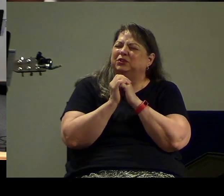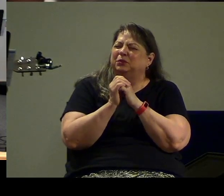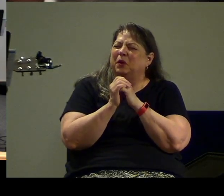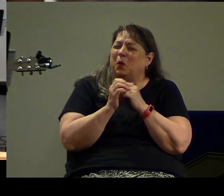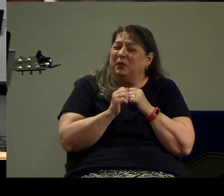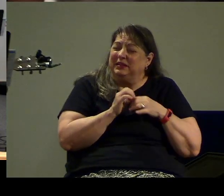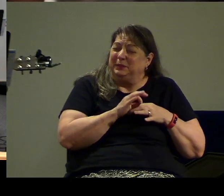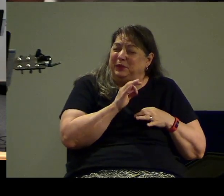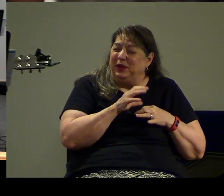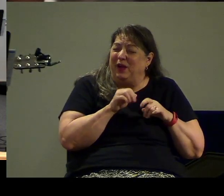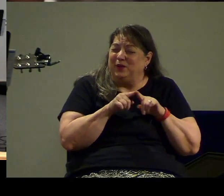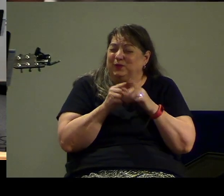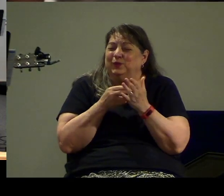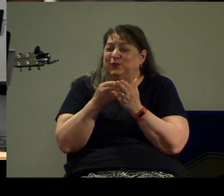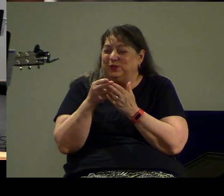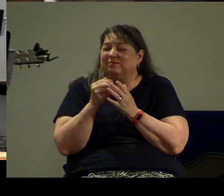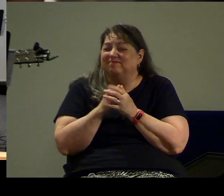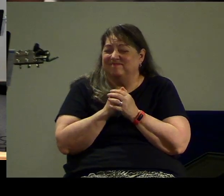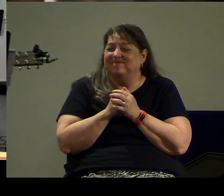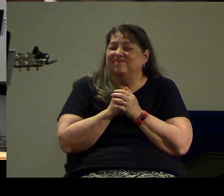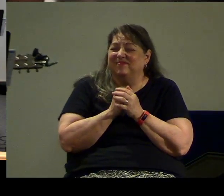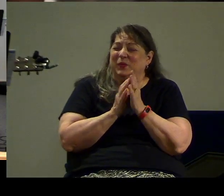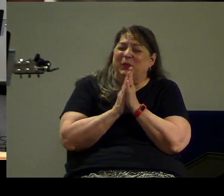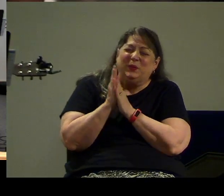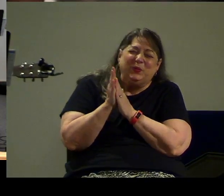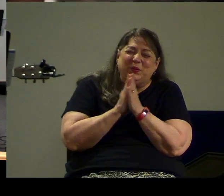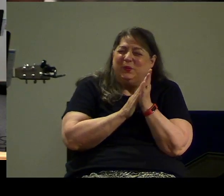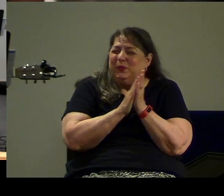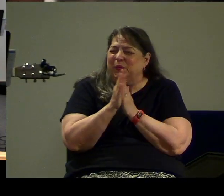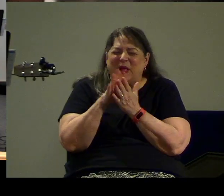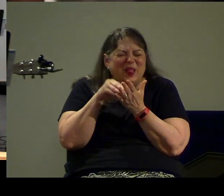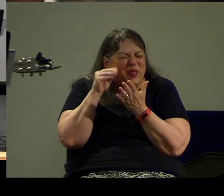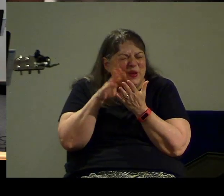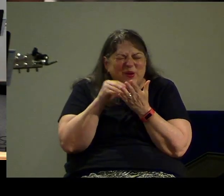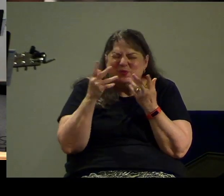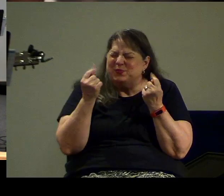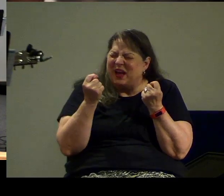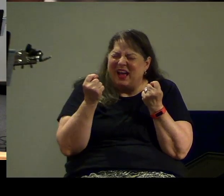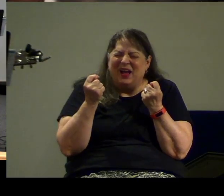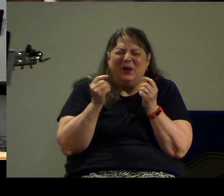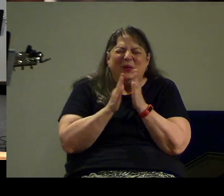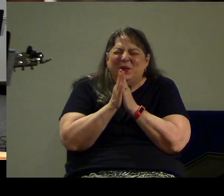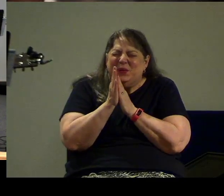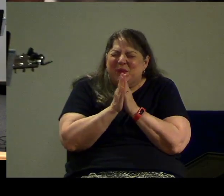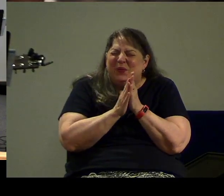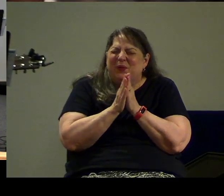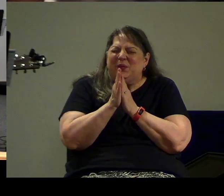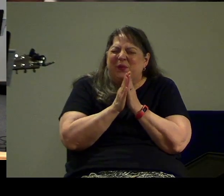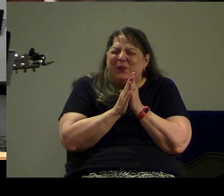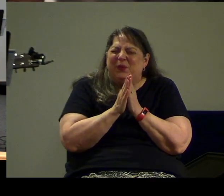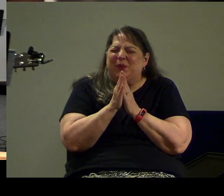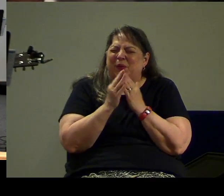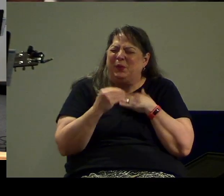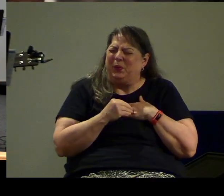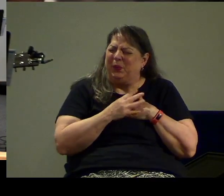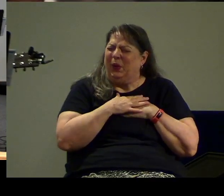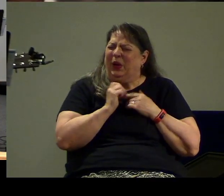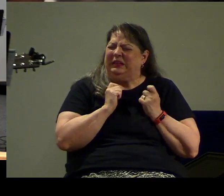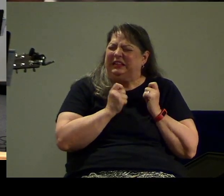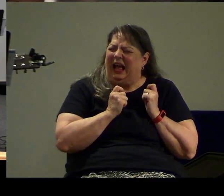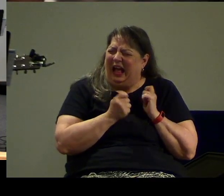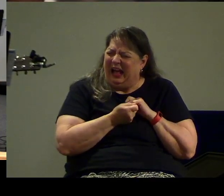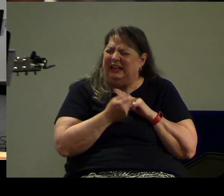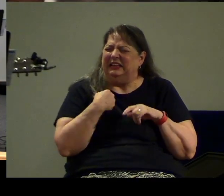morning. We look forward to what you have in store for us. We look forward to how you're going to move in each of our